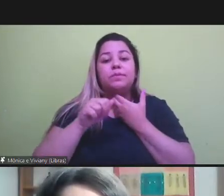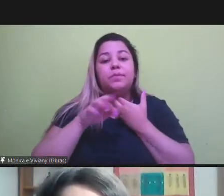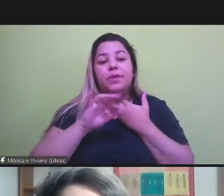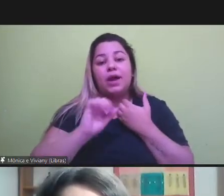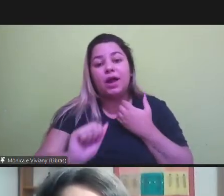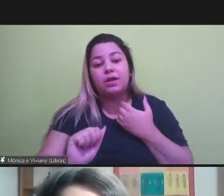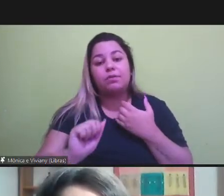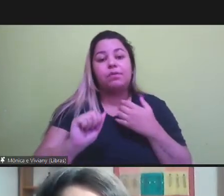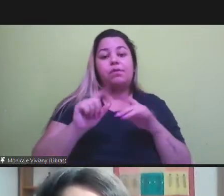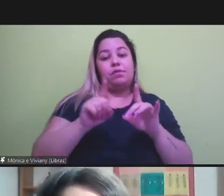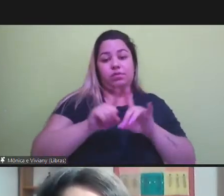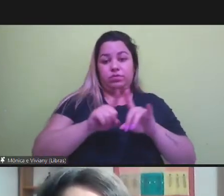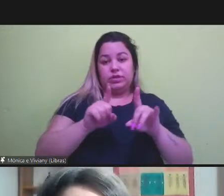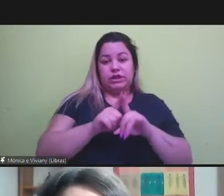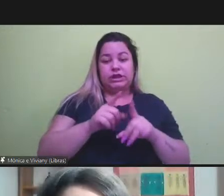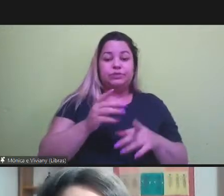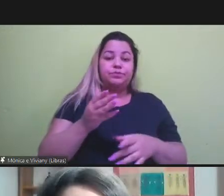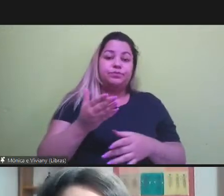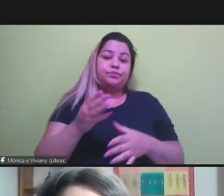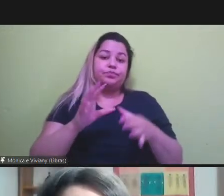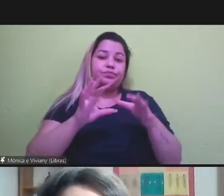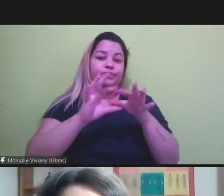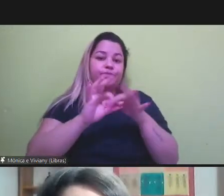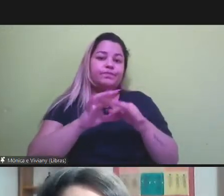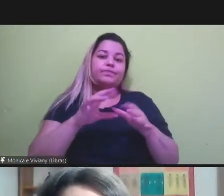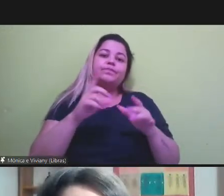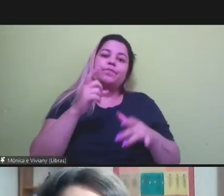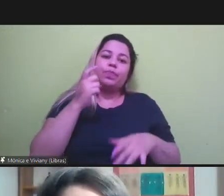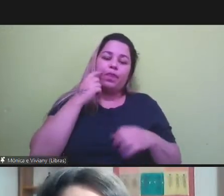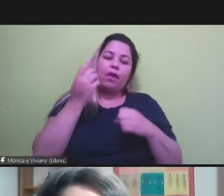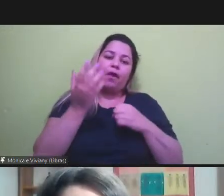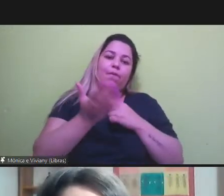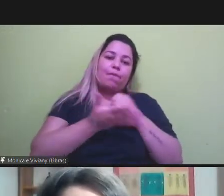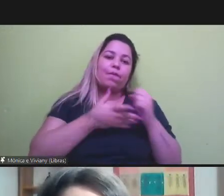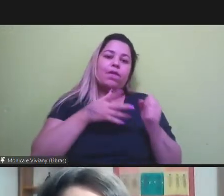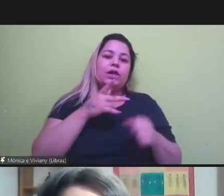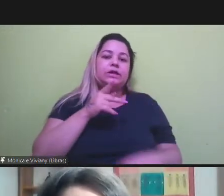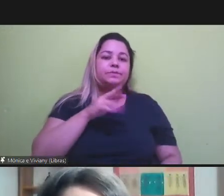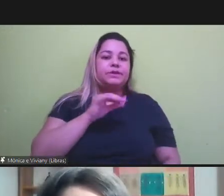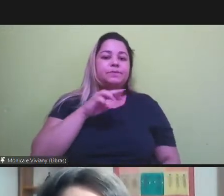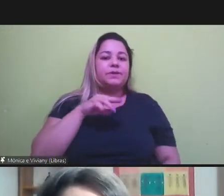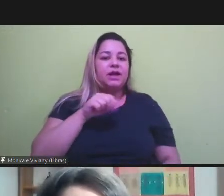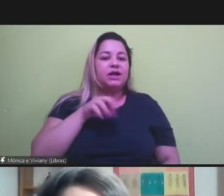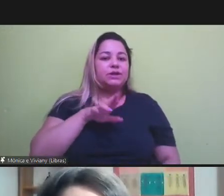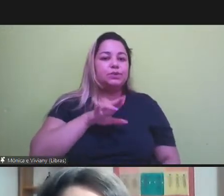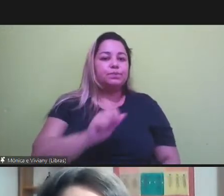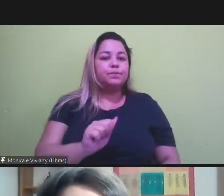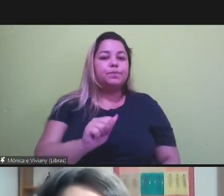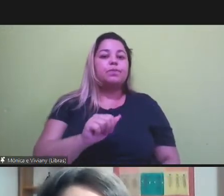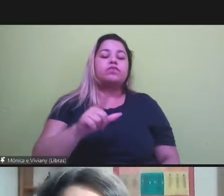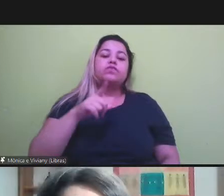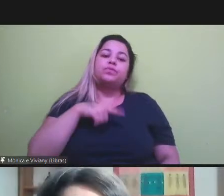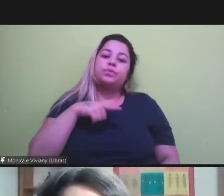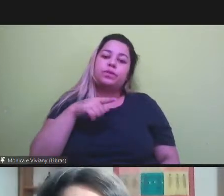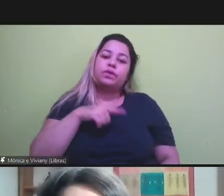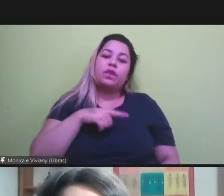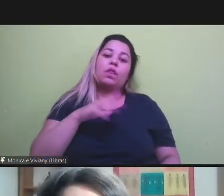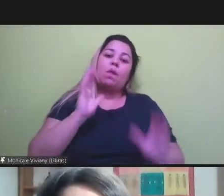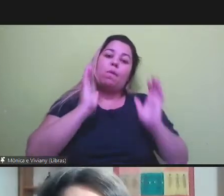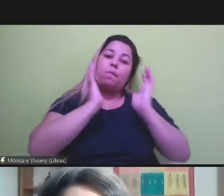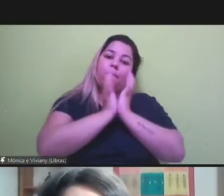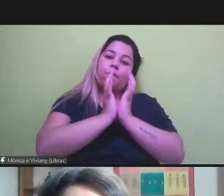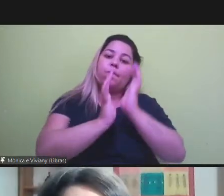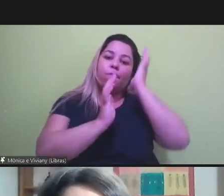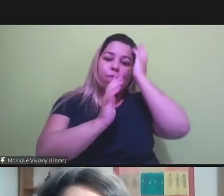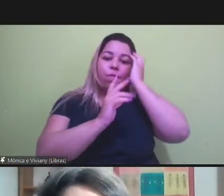primary attention to the ones that are in partnership with primary attention, to a program that goes to